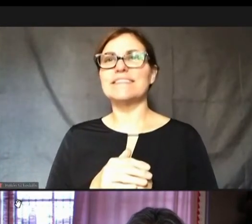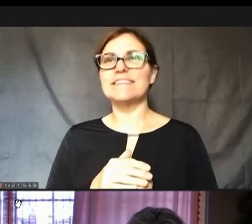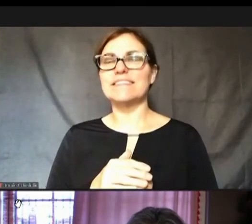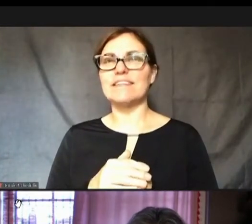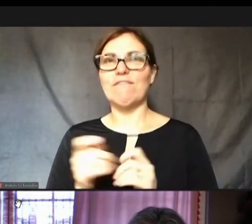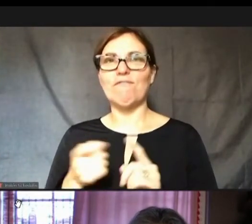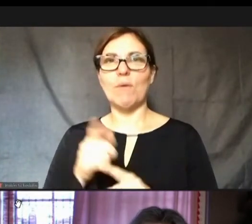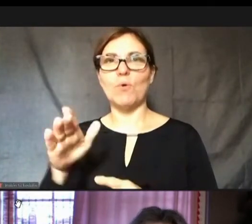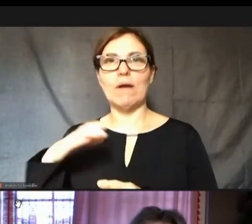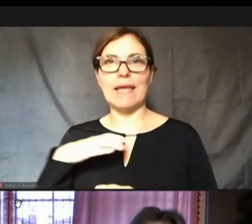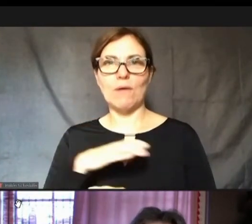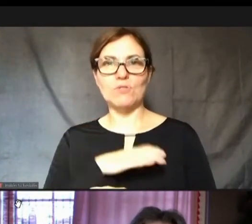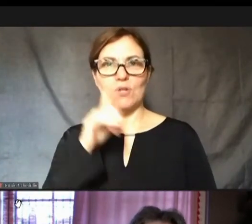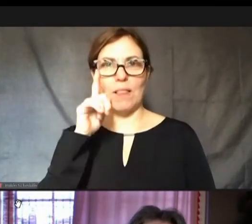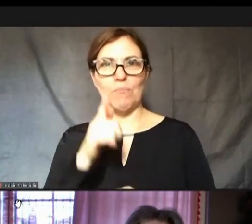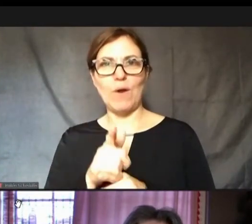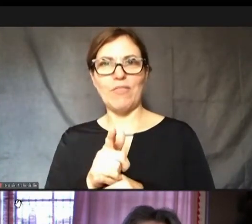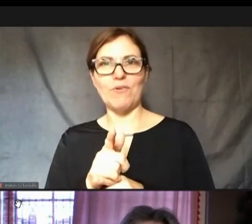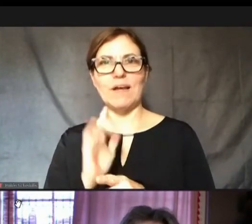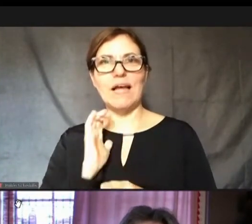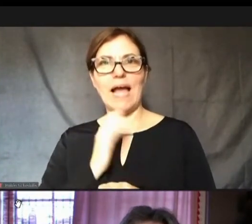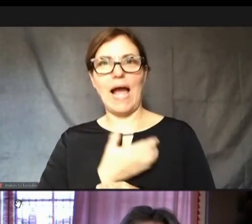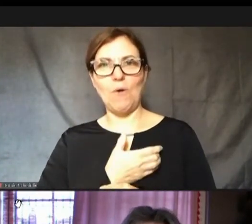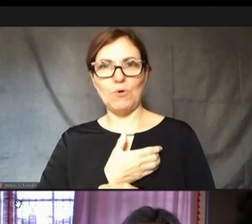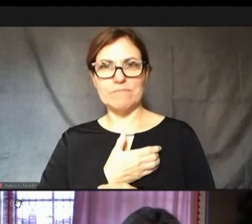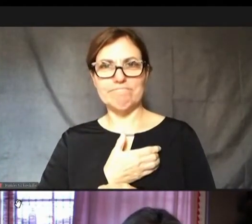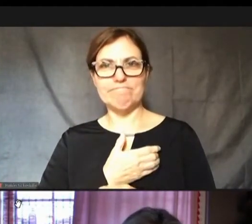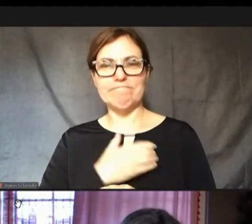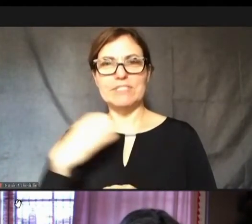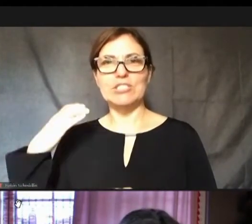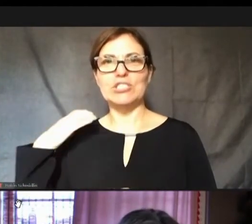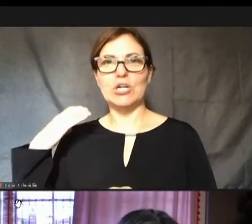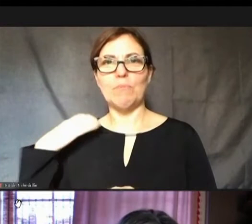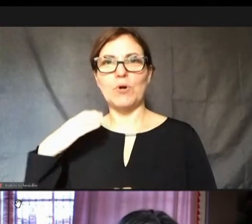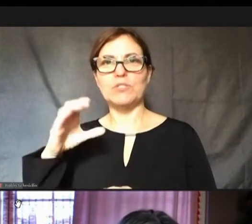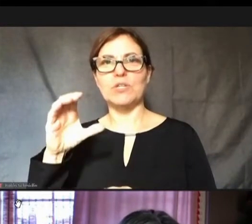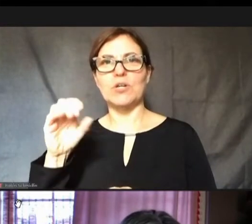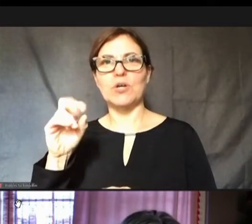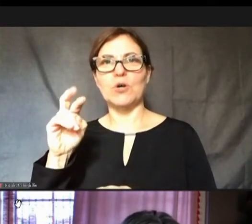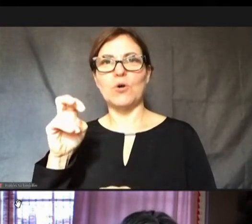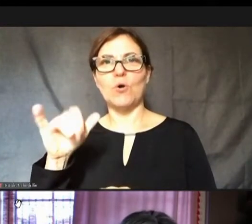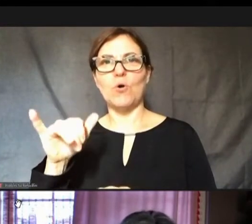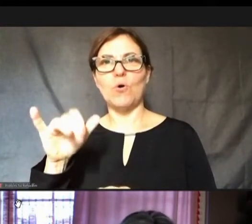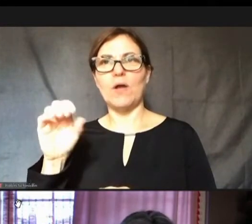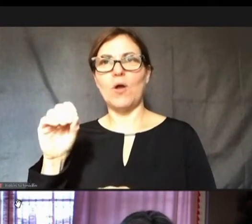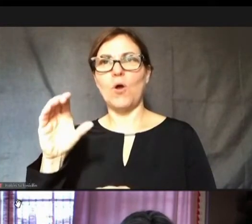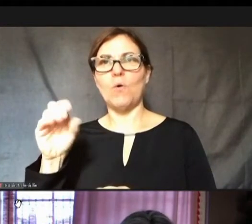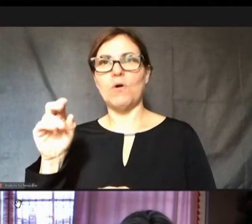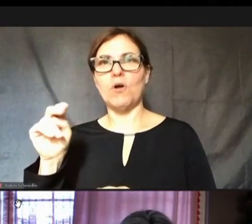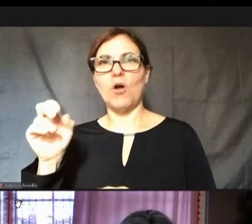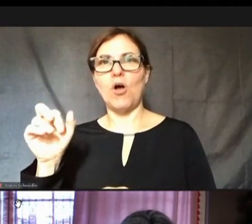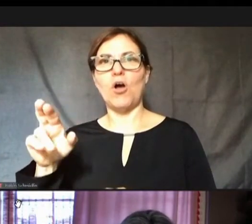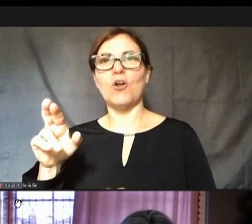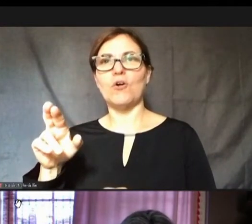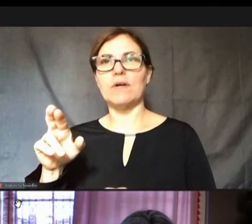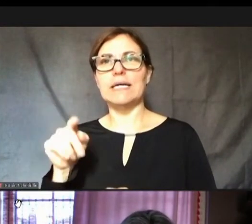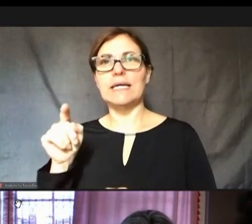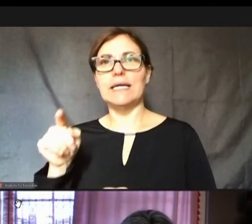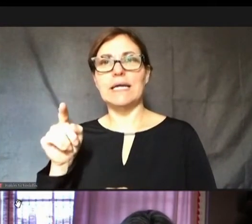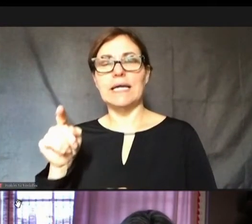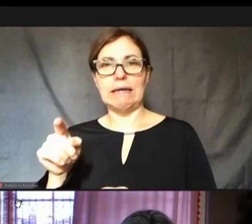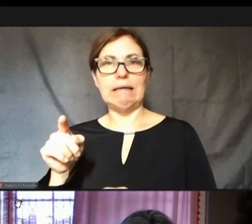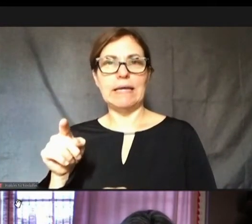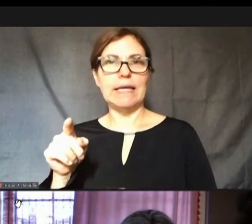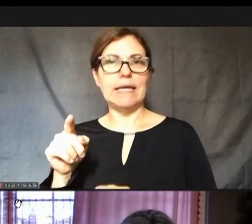who is our chairperson, that is Corey O'Connor. He would have